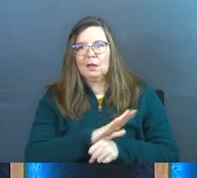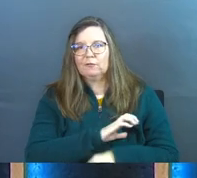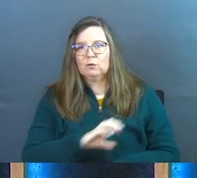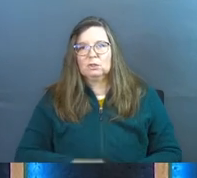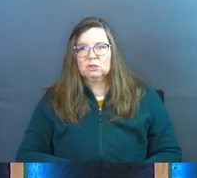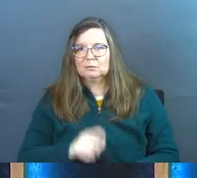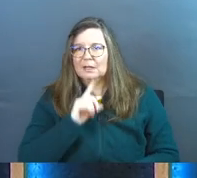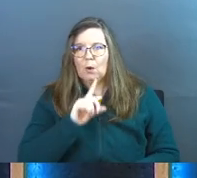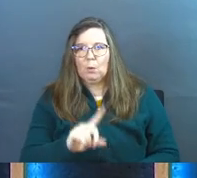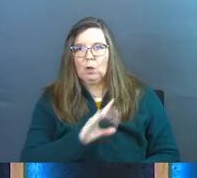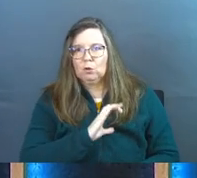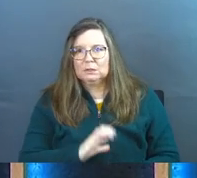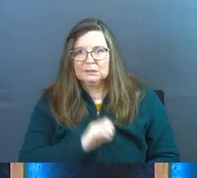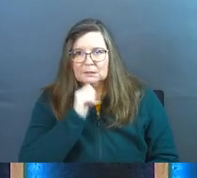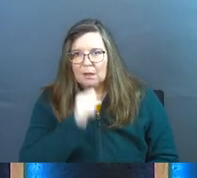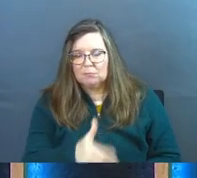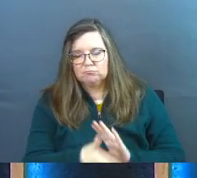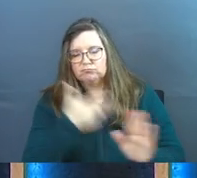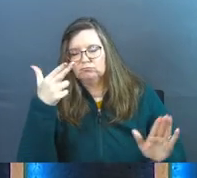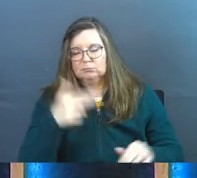real Christians.